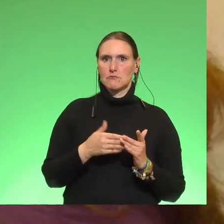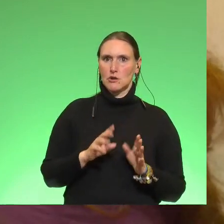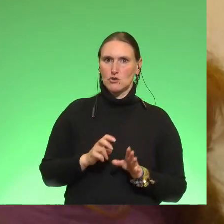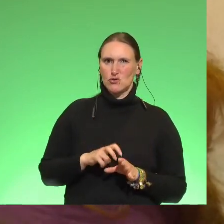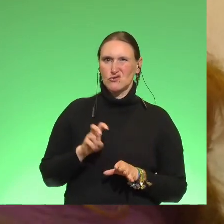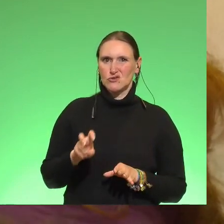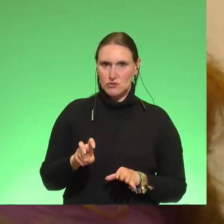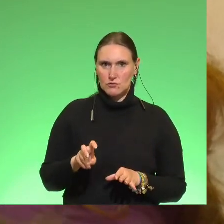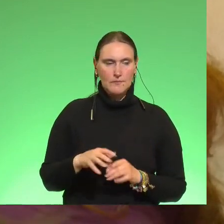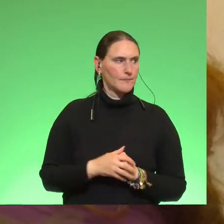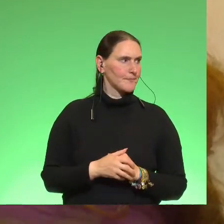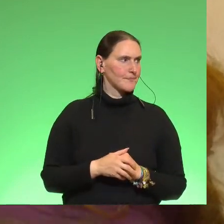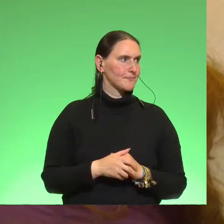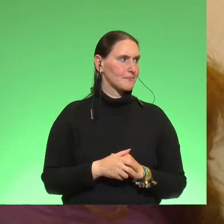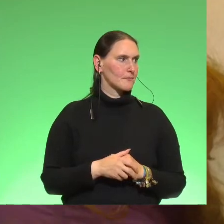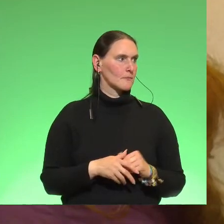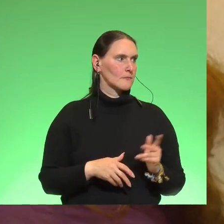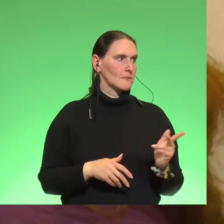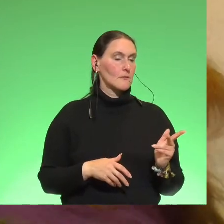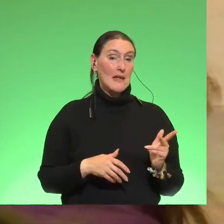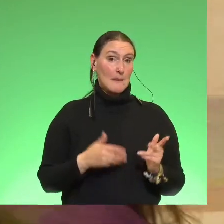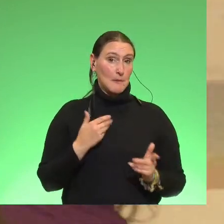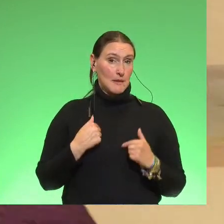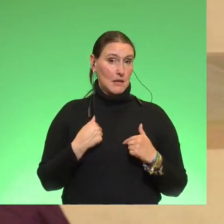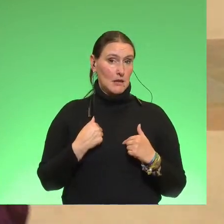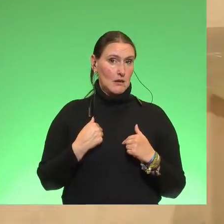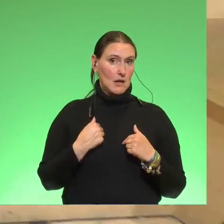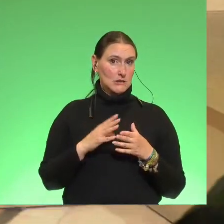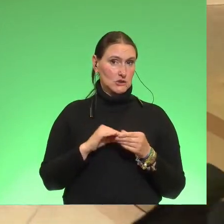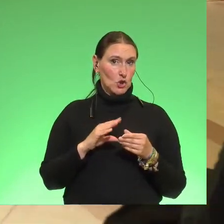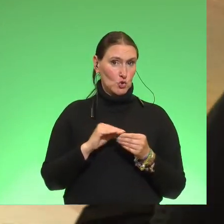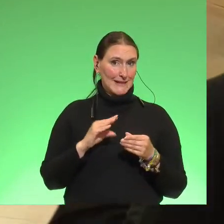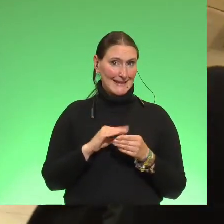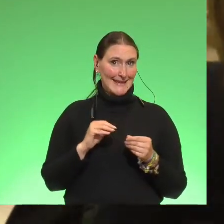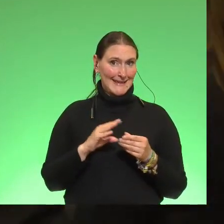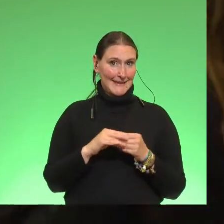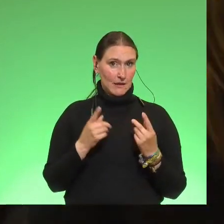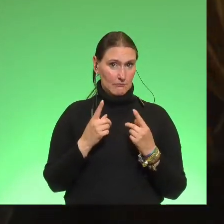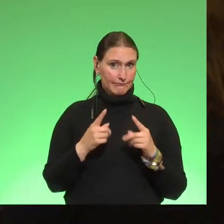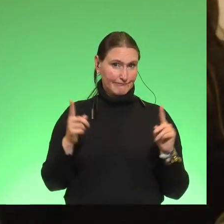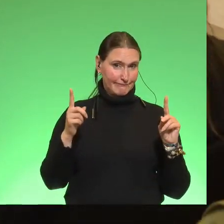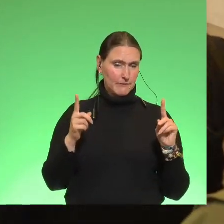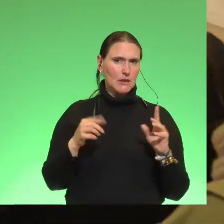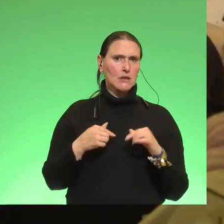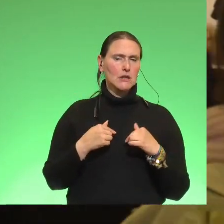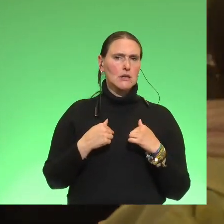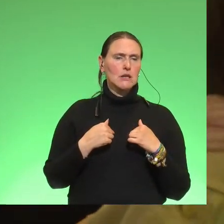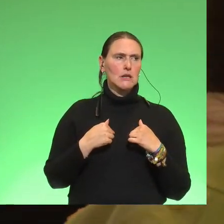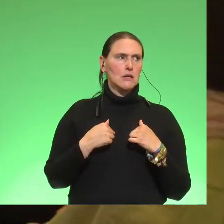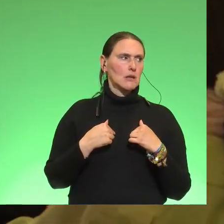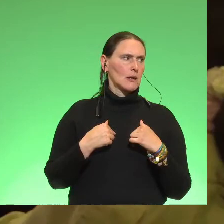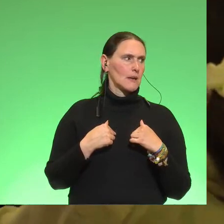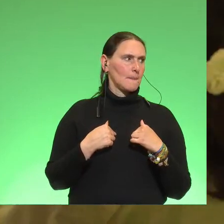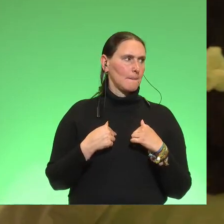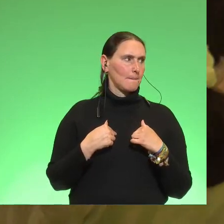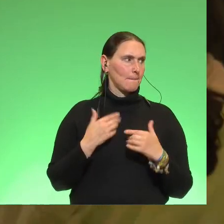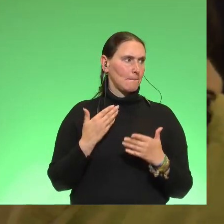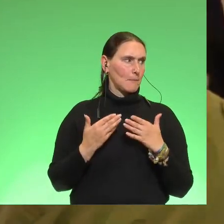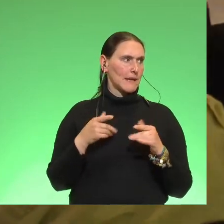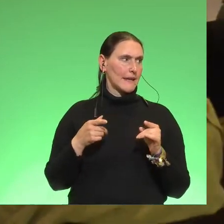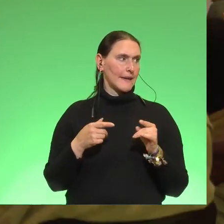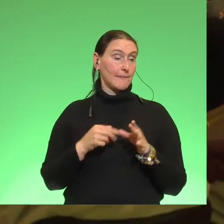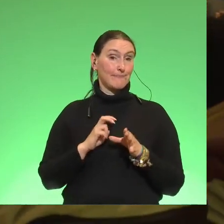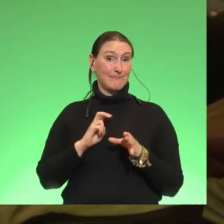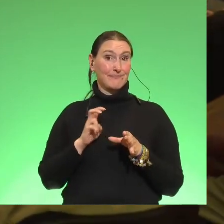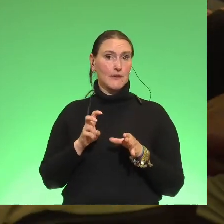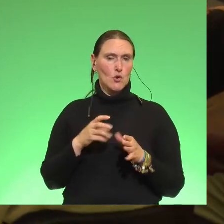different story, I think, like getting in and changing the use of the institution,